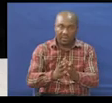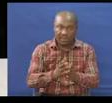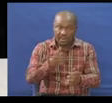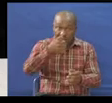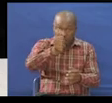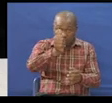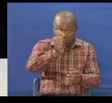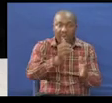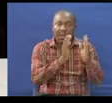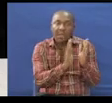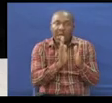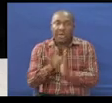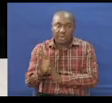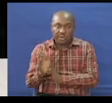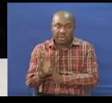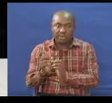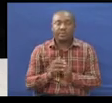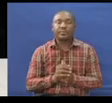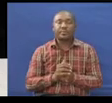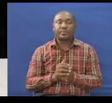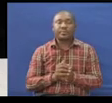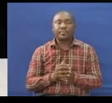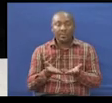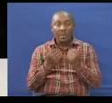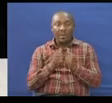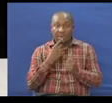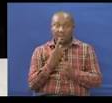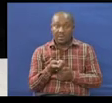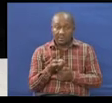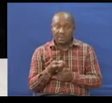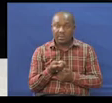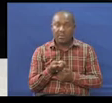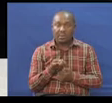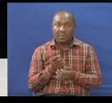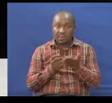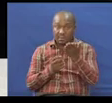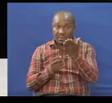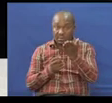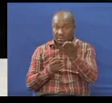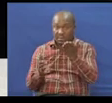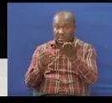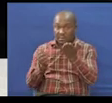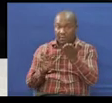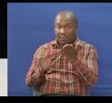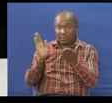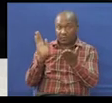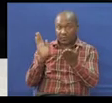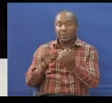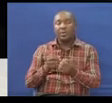more example here before I give you the question to do. Let's say you have this one. Solve the